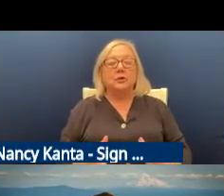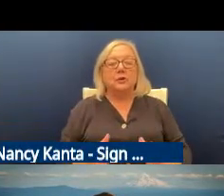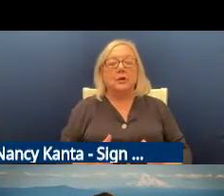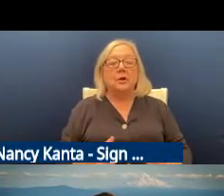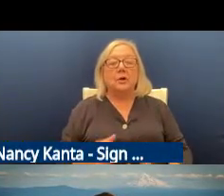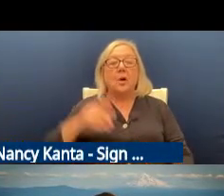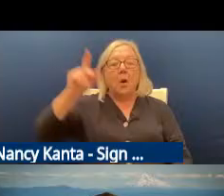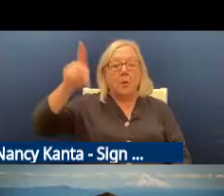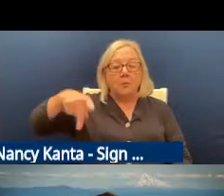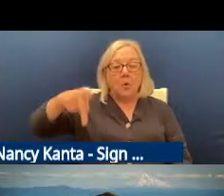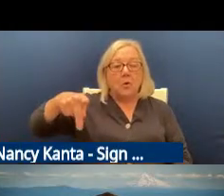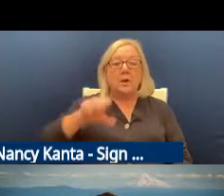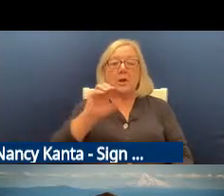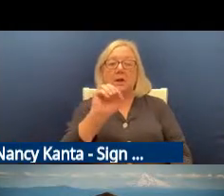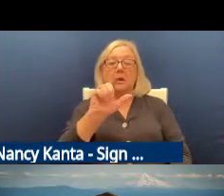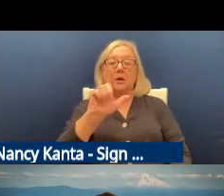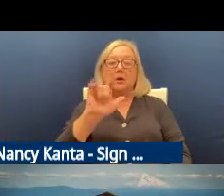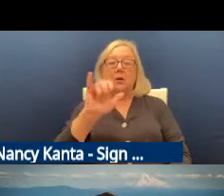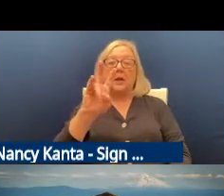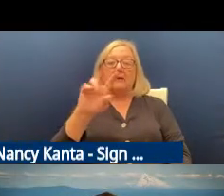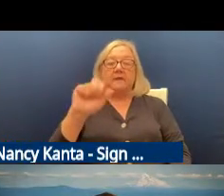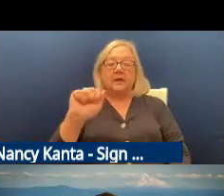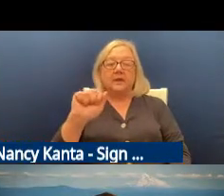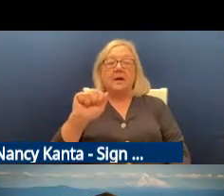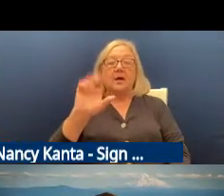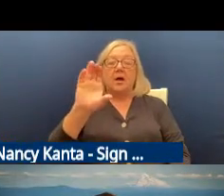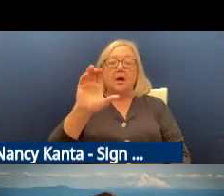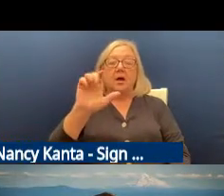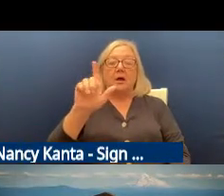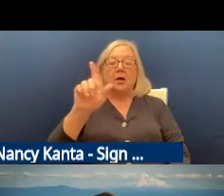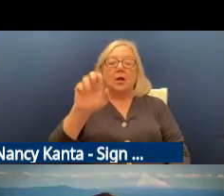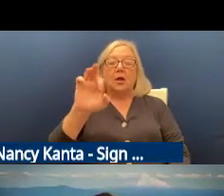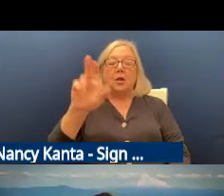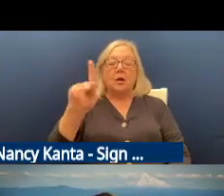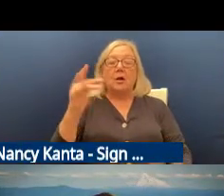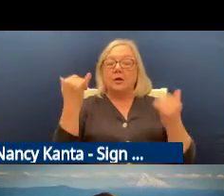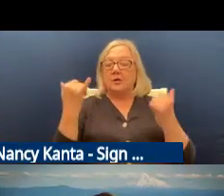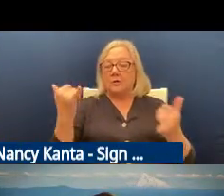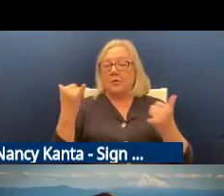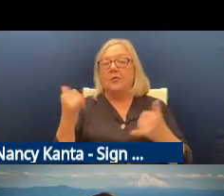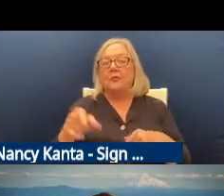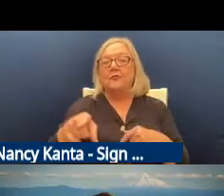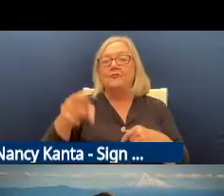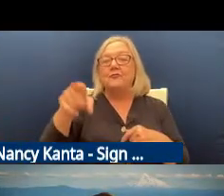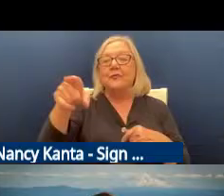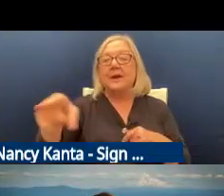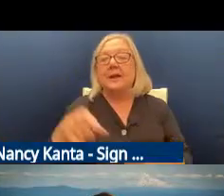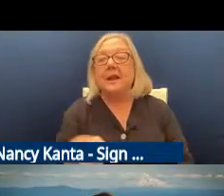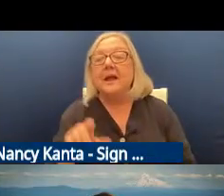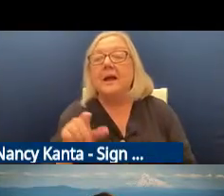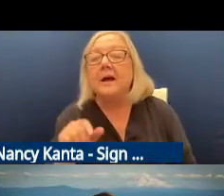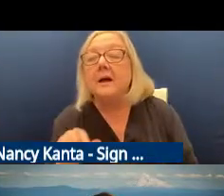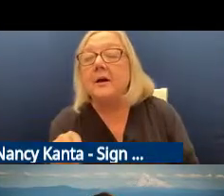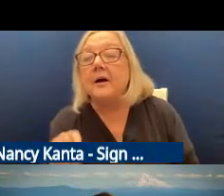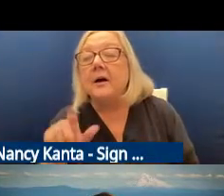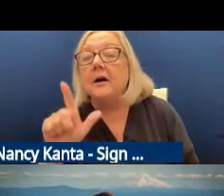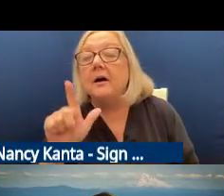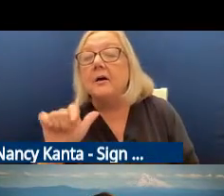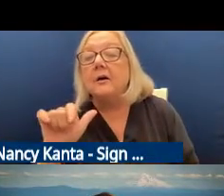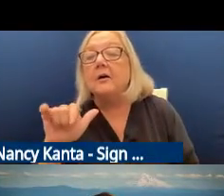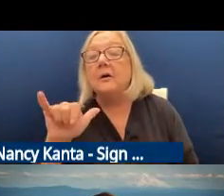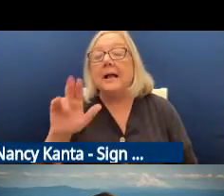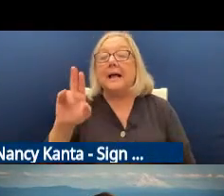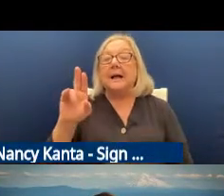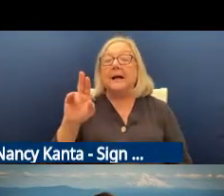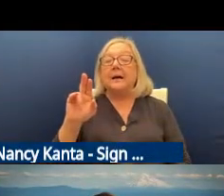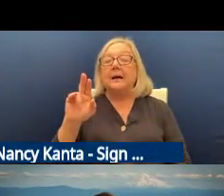we have Megan standing in for her. Hi, everyone. I am Councillor Clark's Chief of Staff, Megan Byer. She